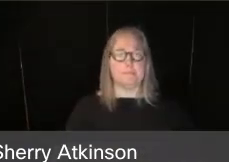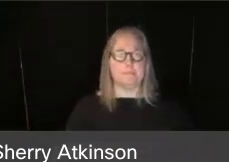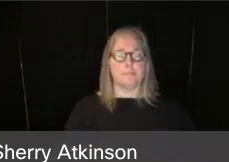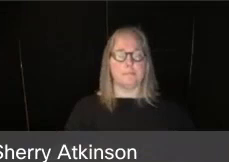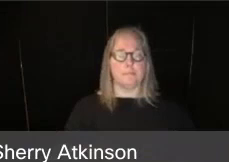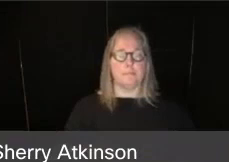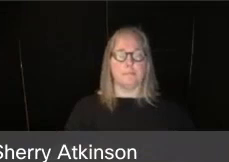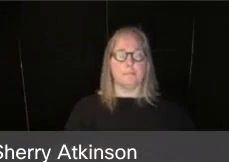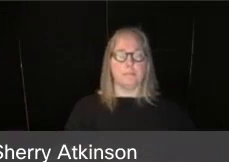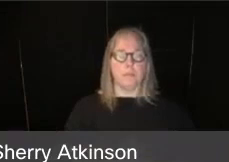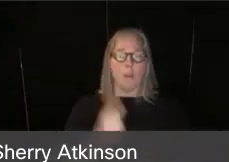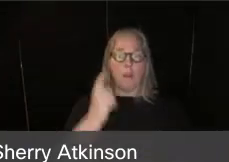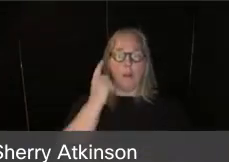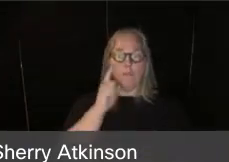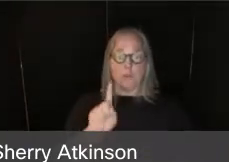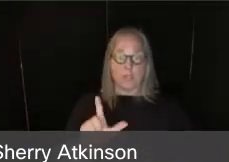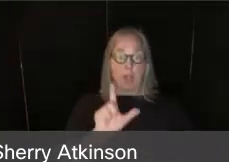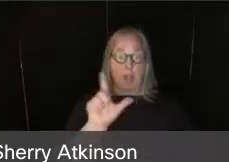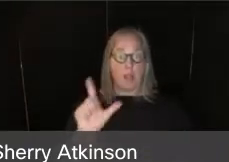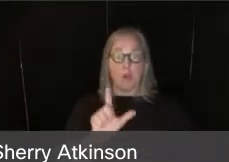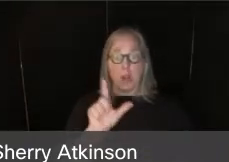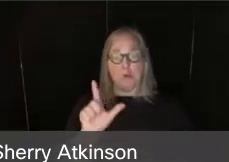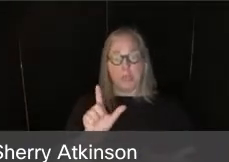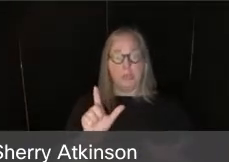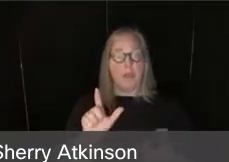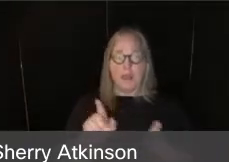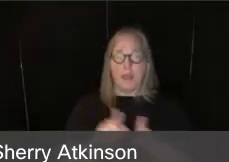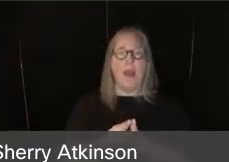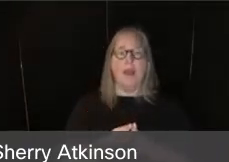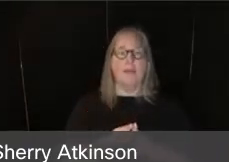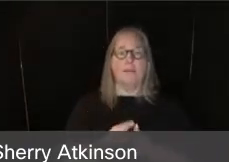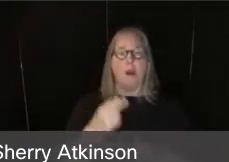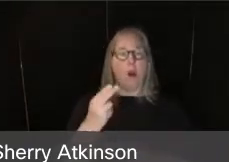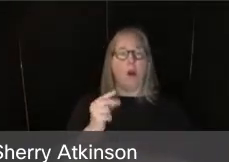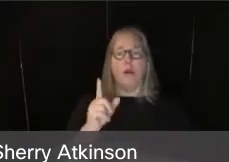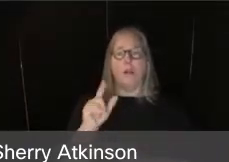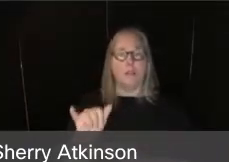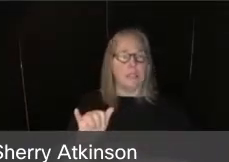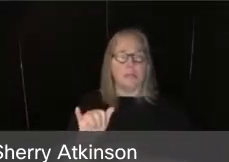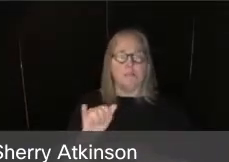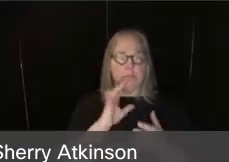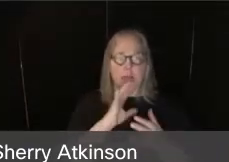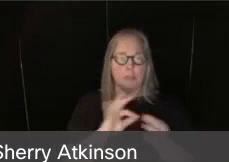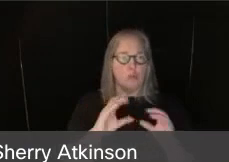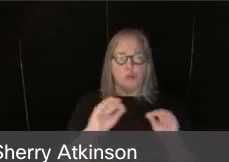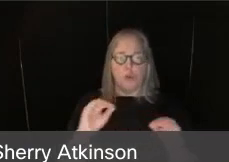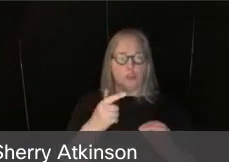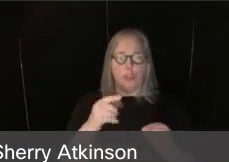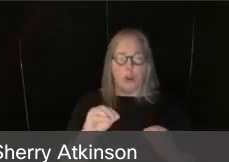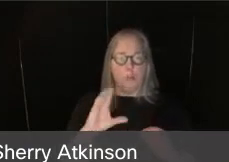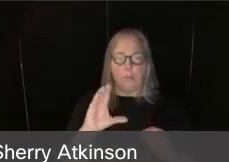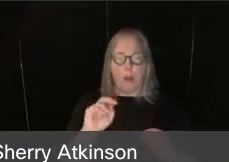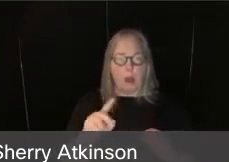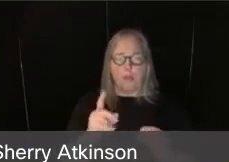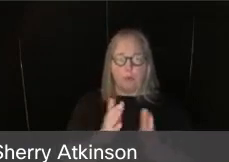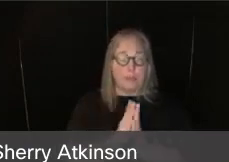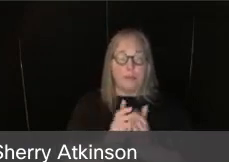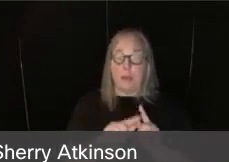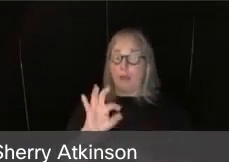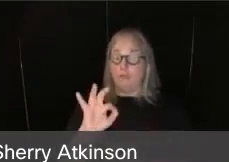And for the library, as Javi mentioned, they don't have any GO bond requests, but in FY22, they do have